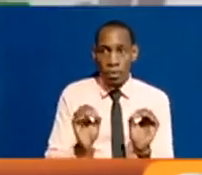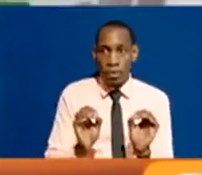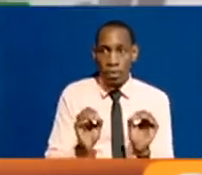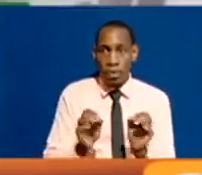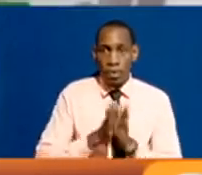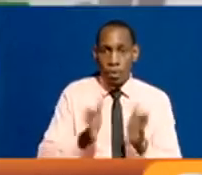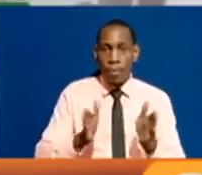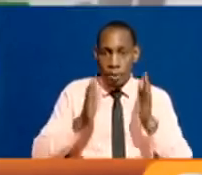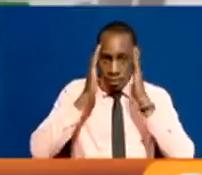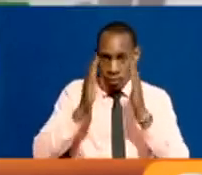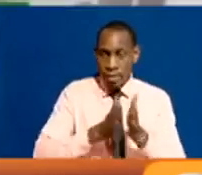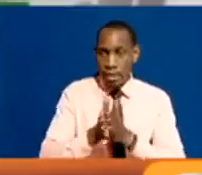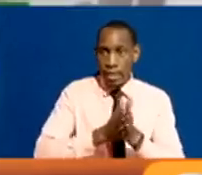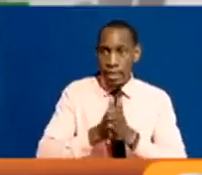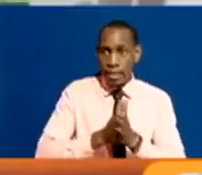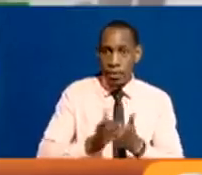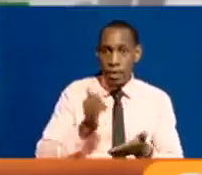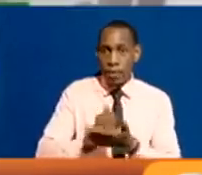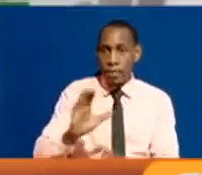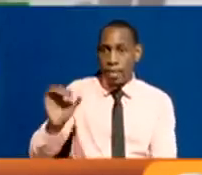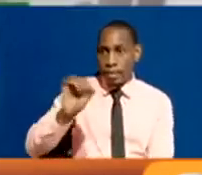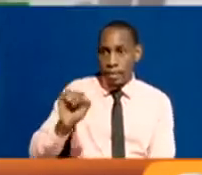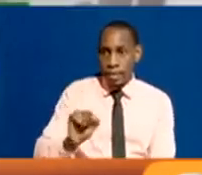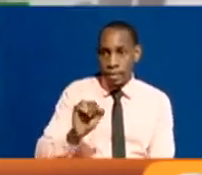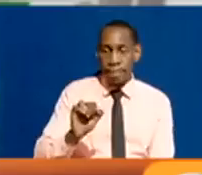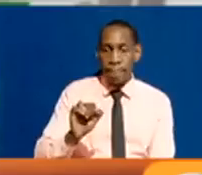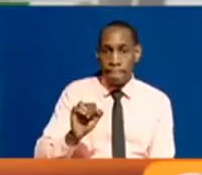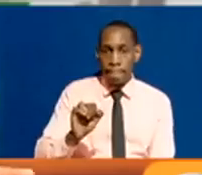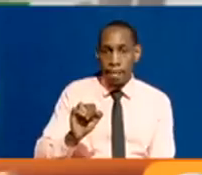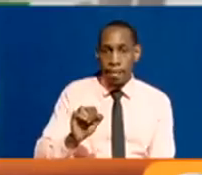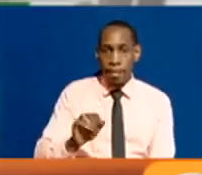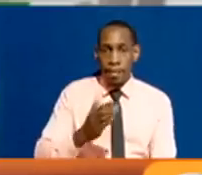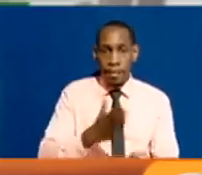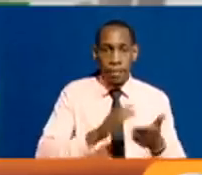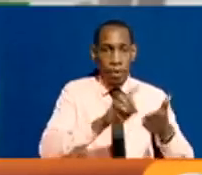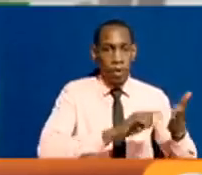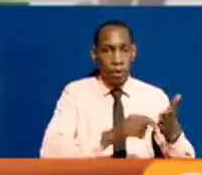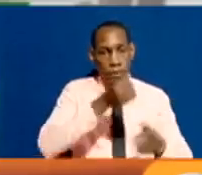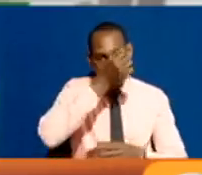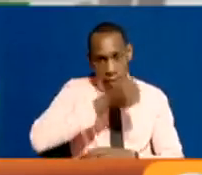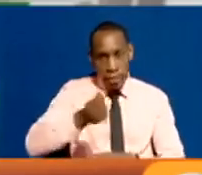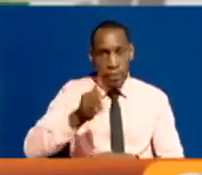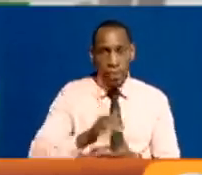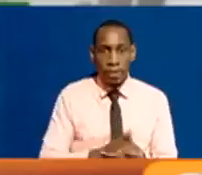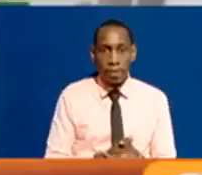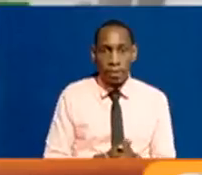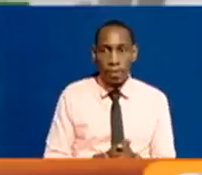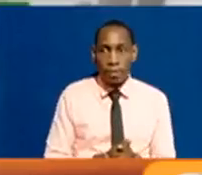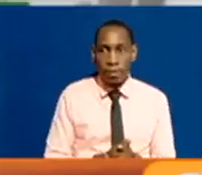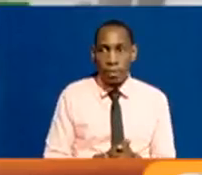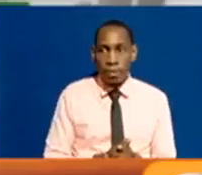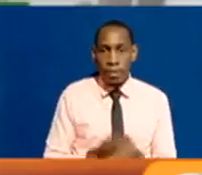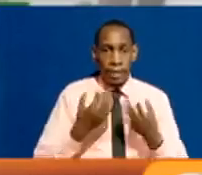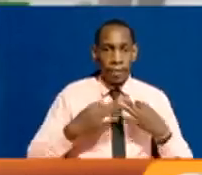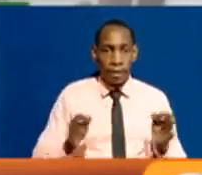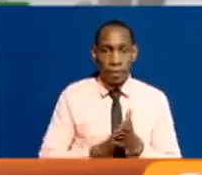the public-centered spirit of the office of cabinet secretary. Some were accused of arrogance and impunity, with